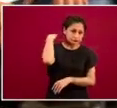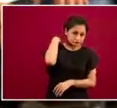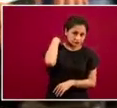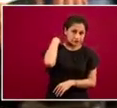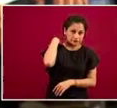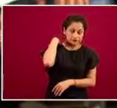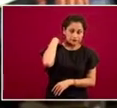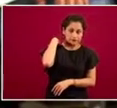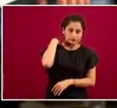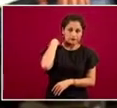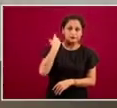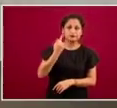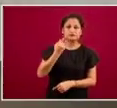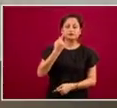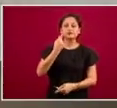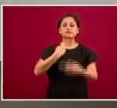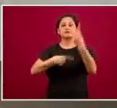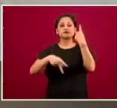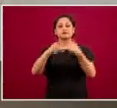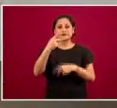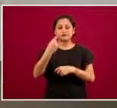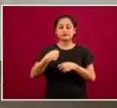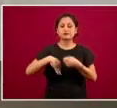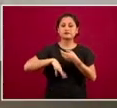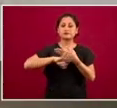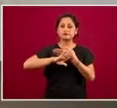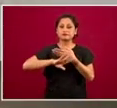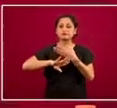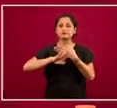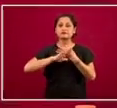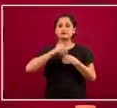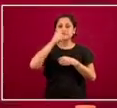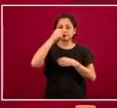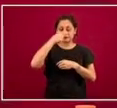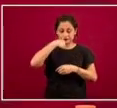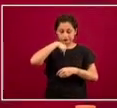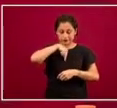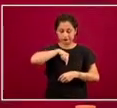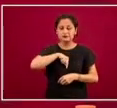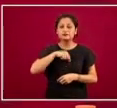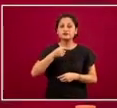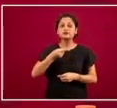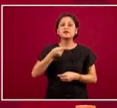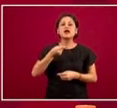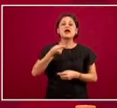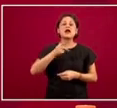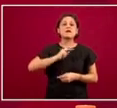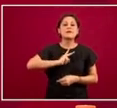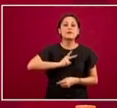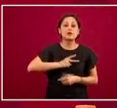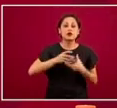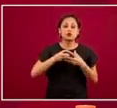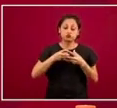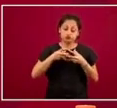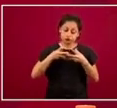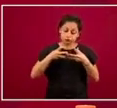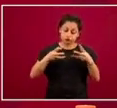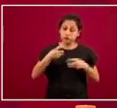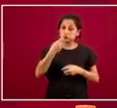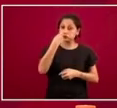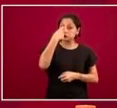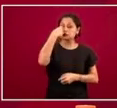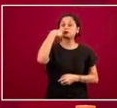patients. And in the act of replicating, the virus liberates virus particles in